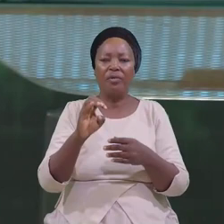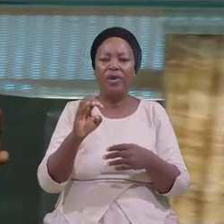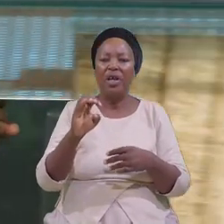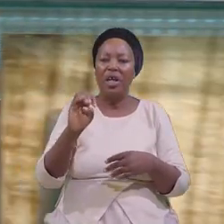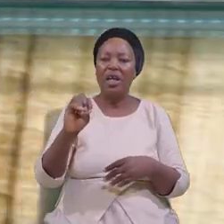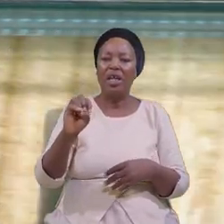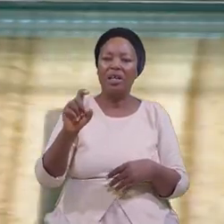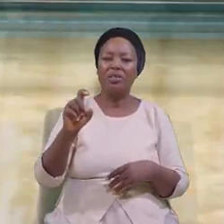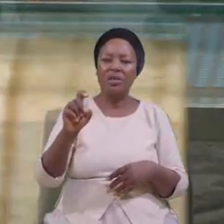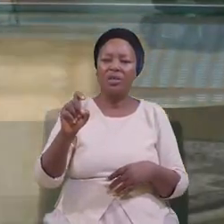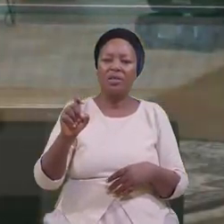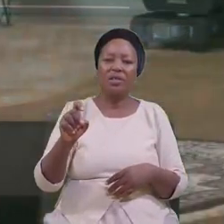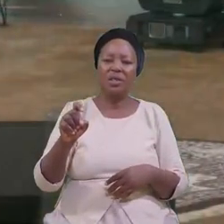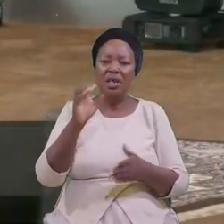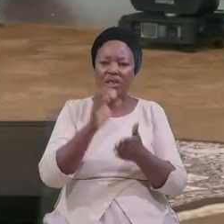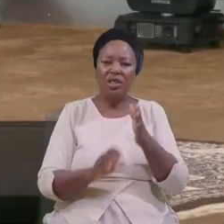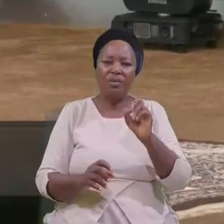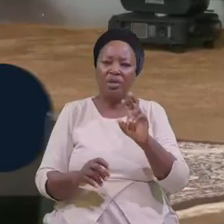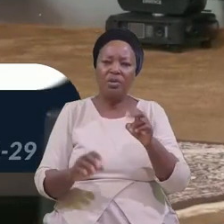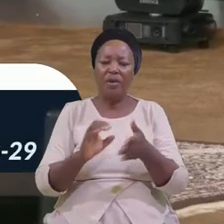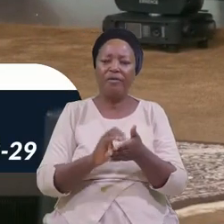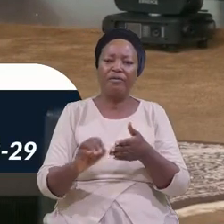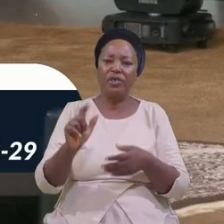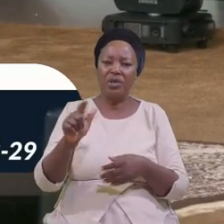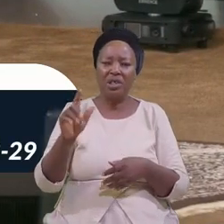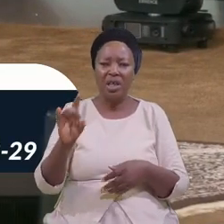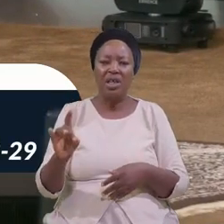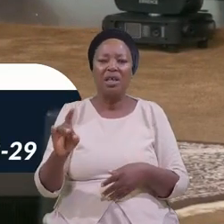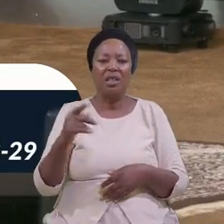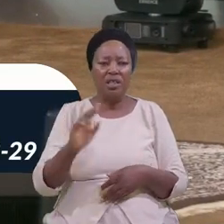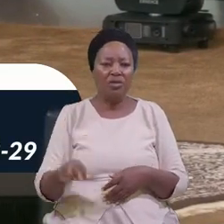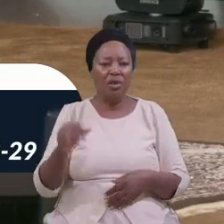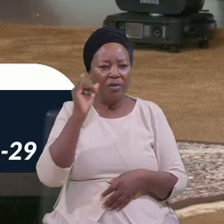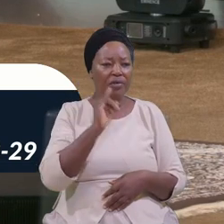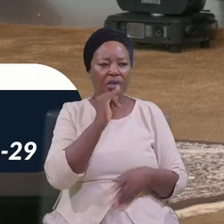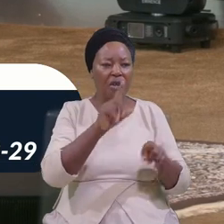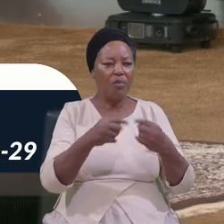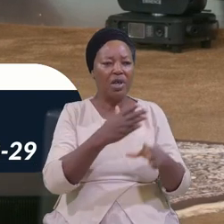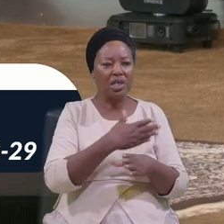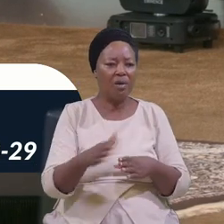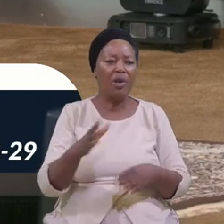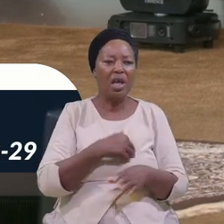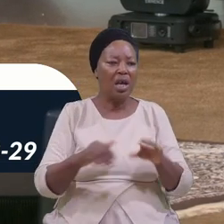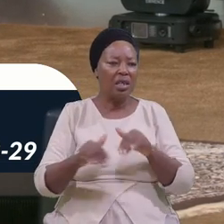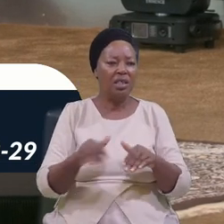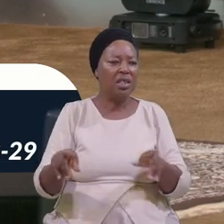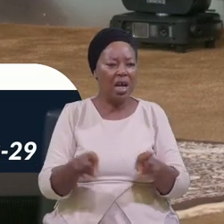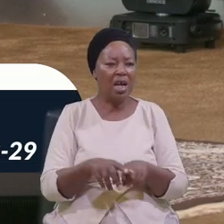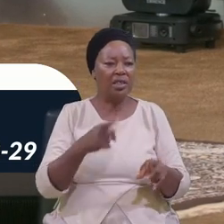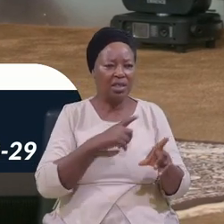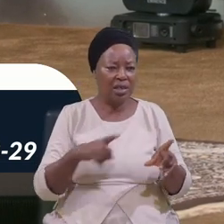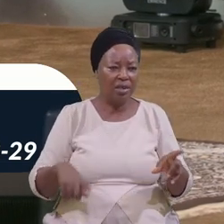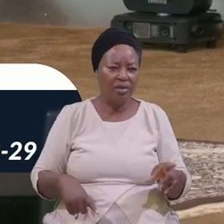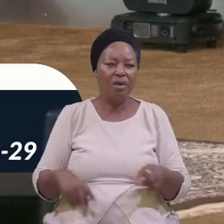from verse 28, and the children of Israel went away and did as the